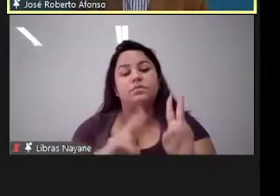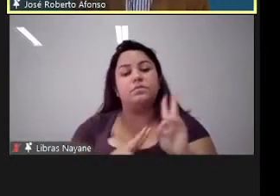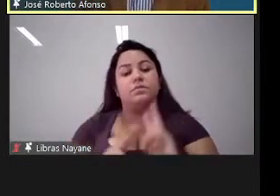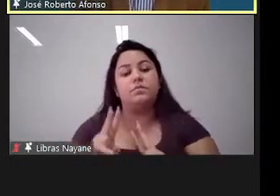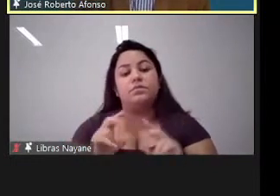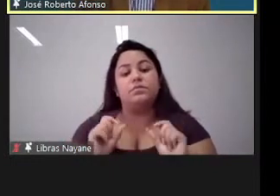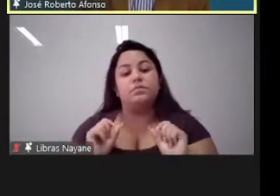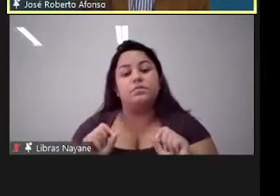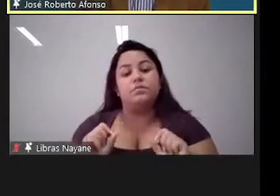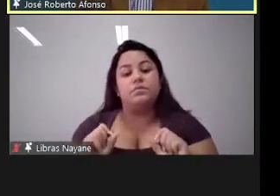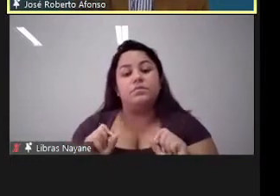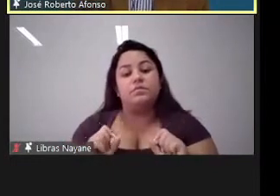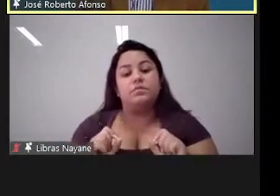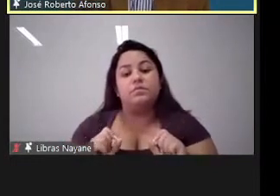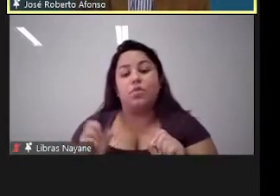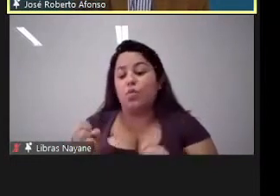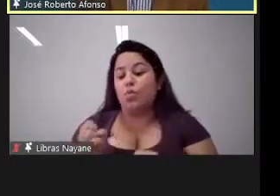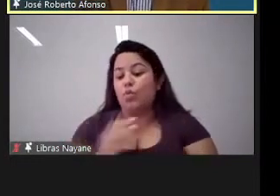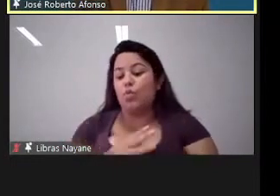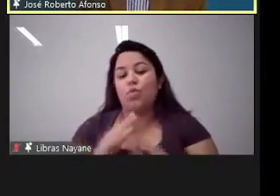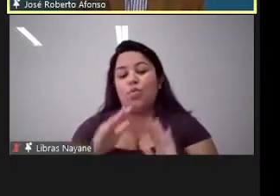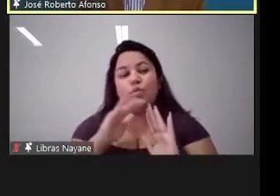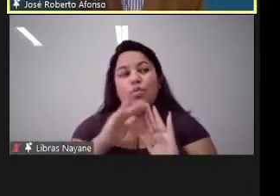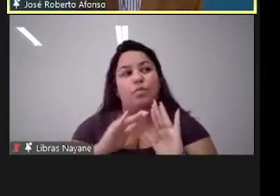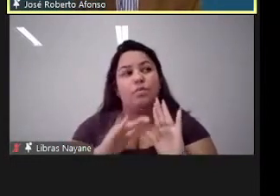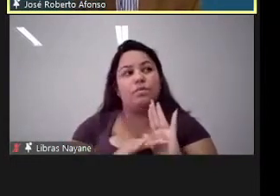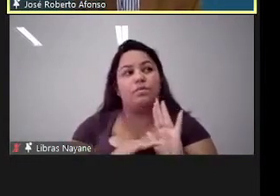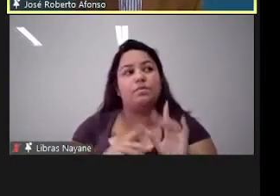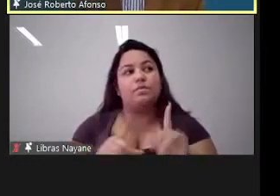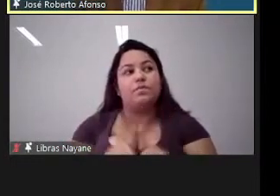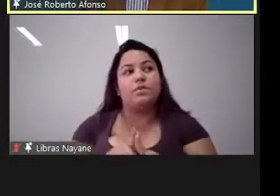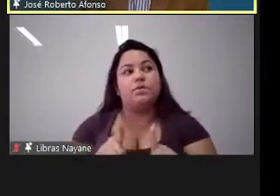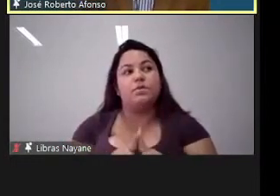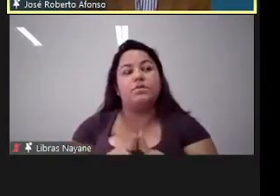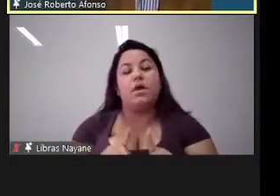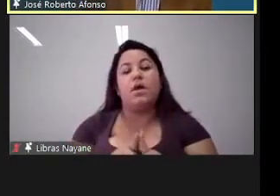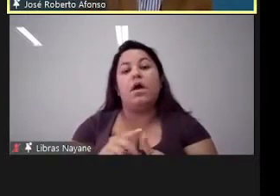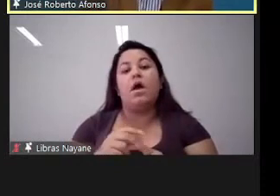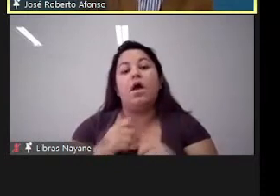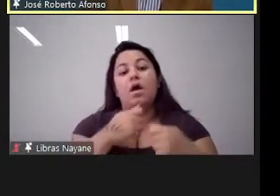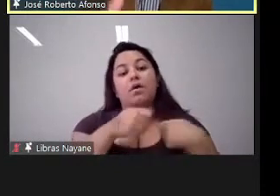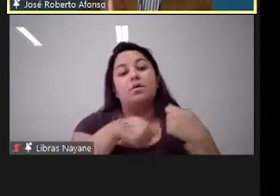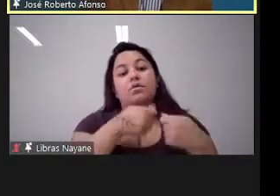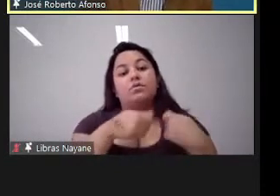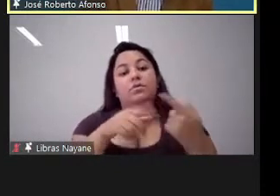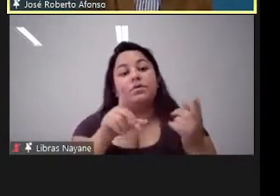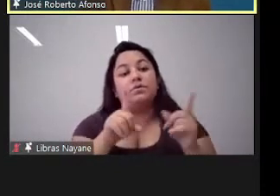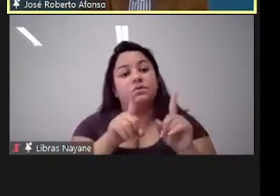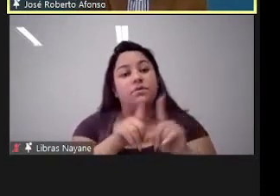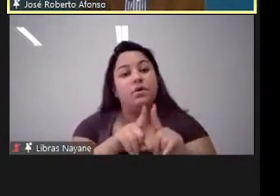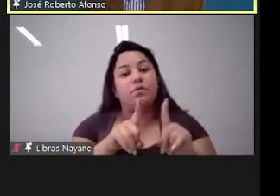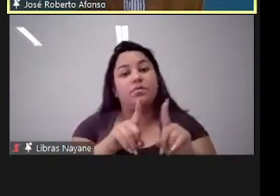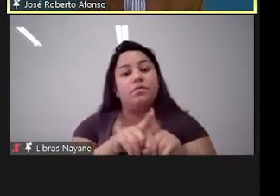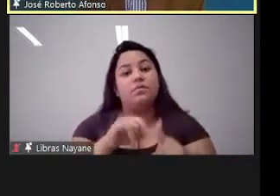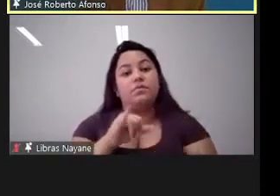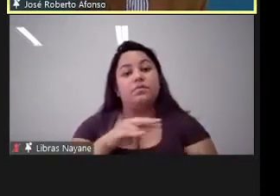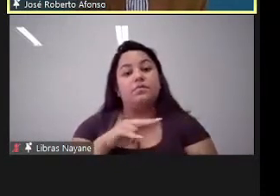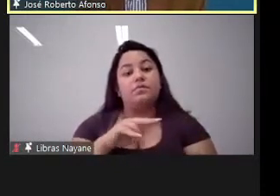challenge of being able to make a standard of this